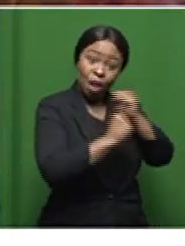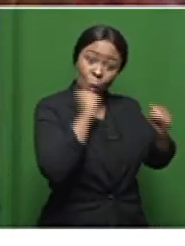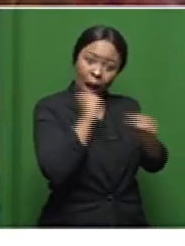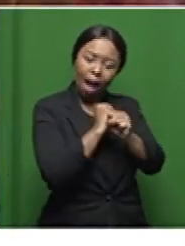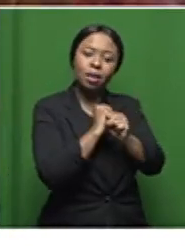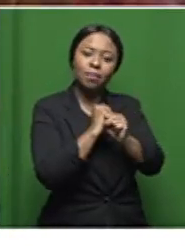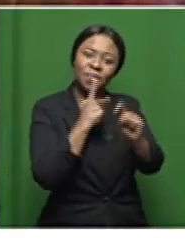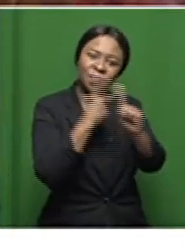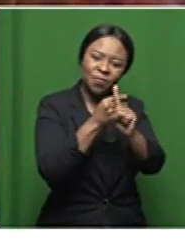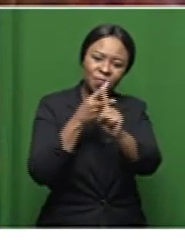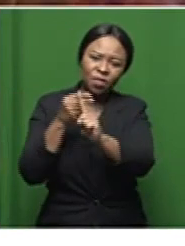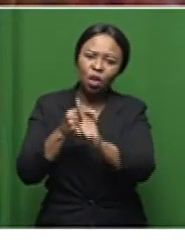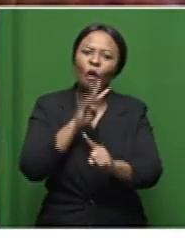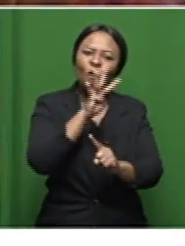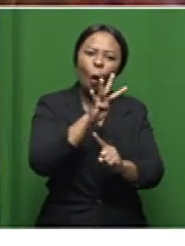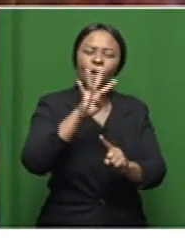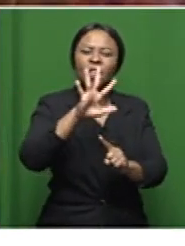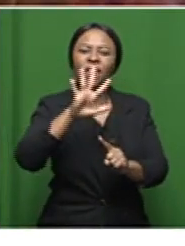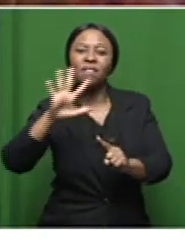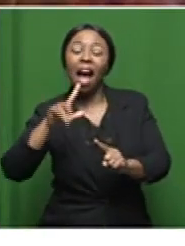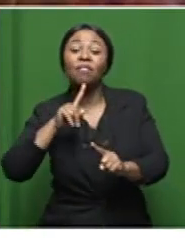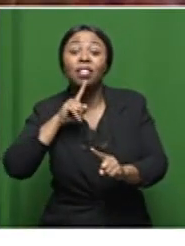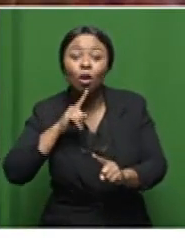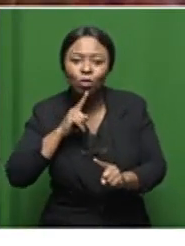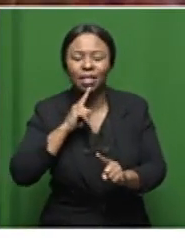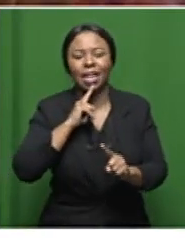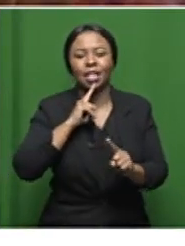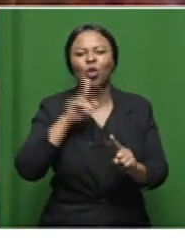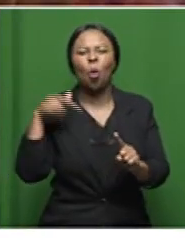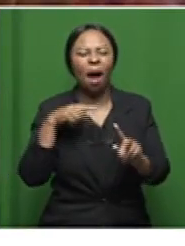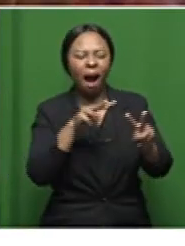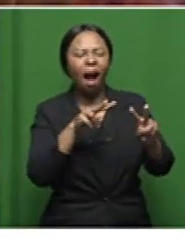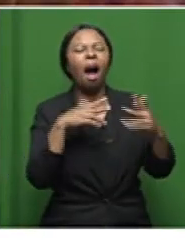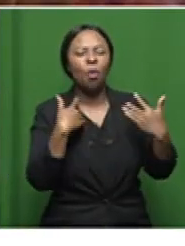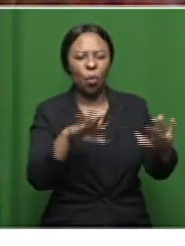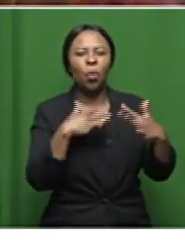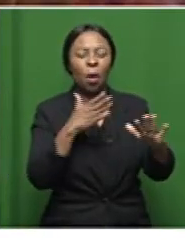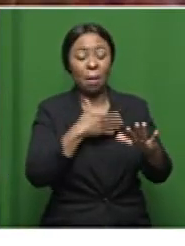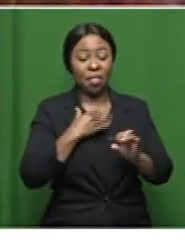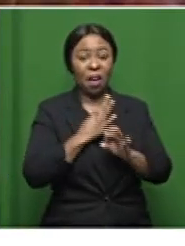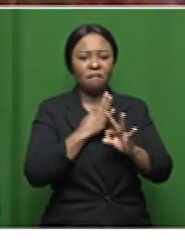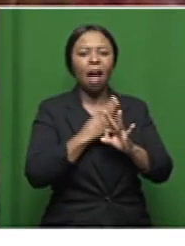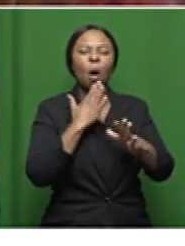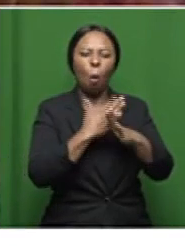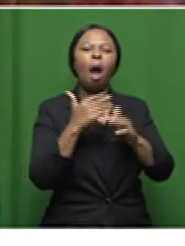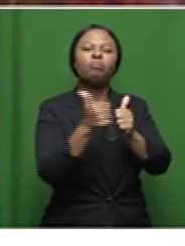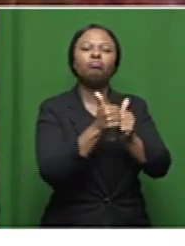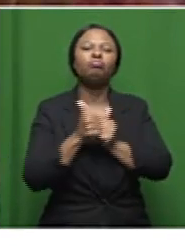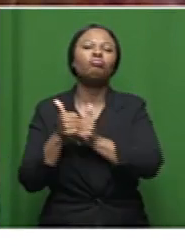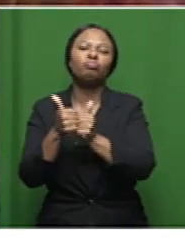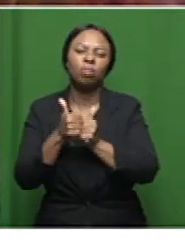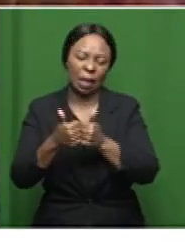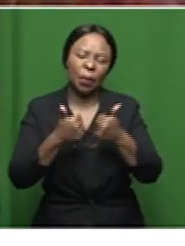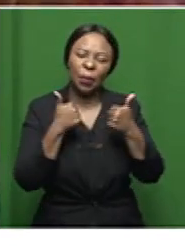vaccinate 450,000 girls. So we have seen a good, cooperation from parents and